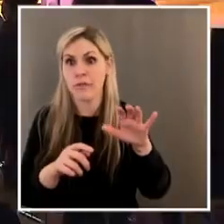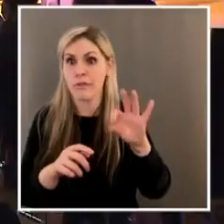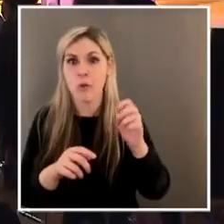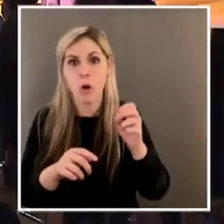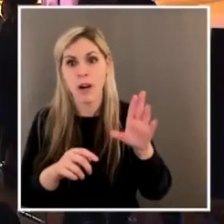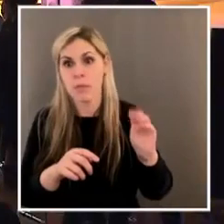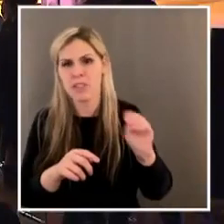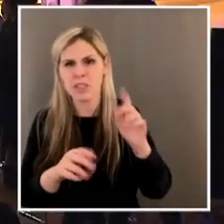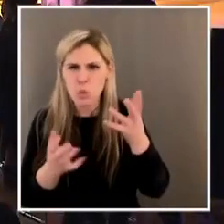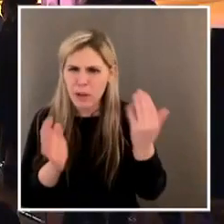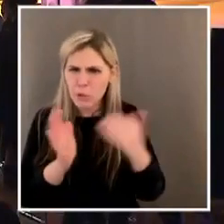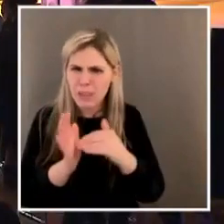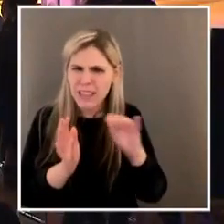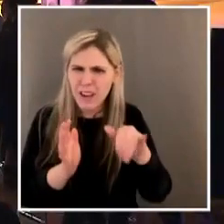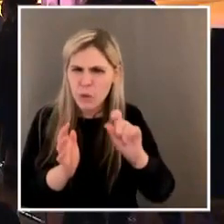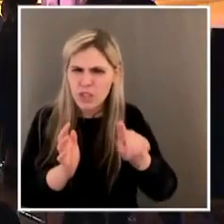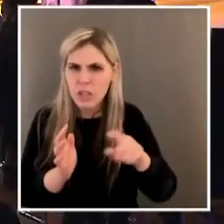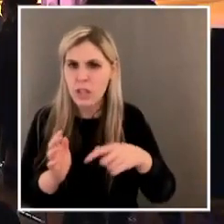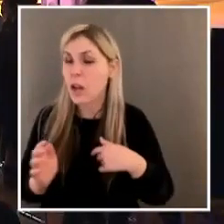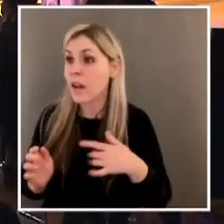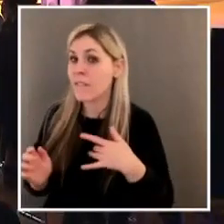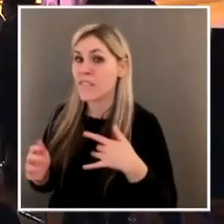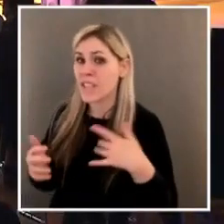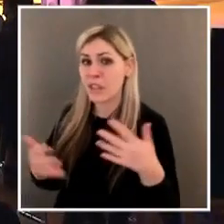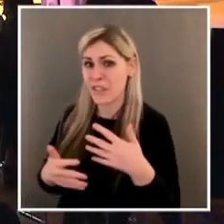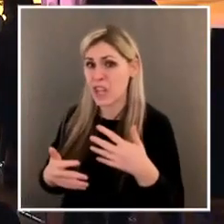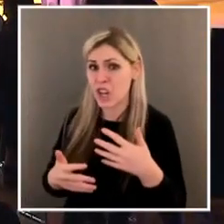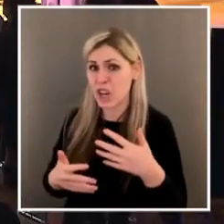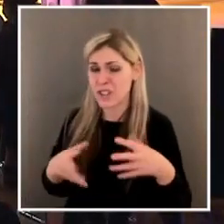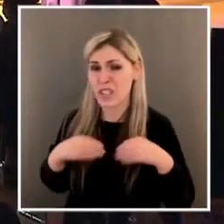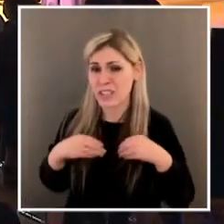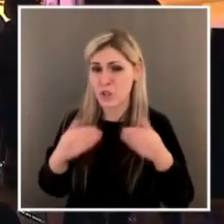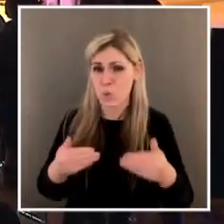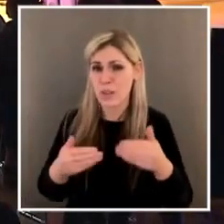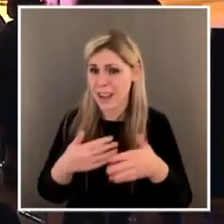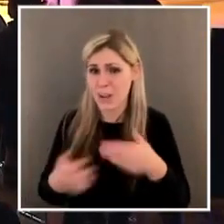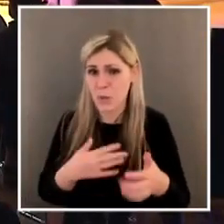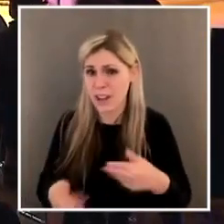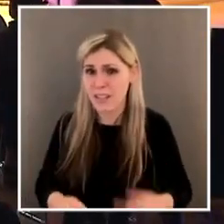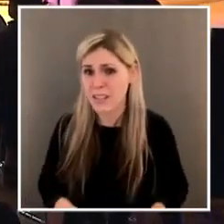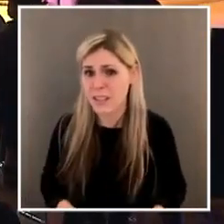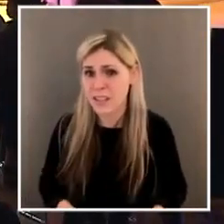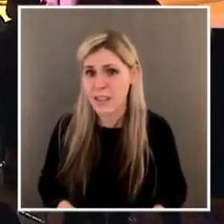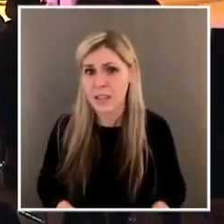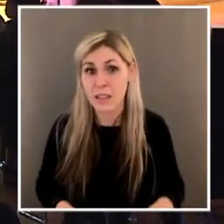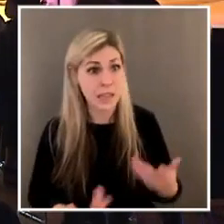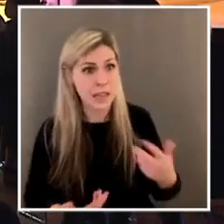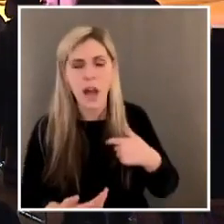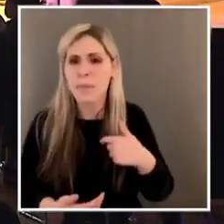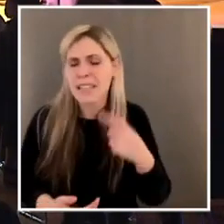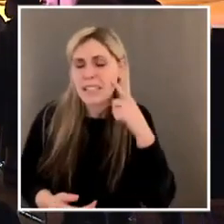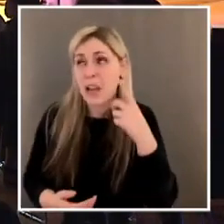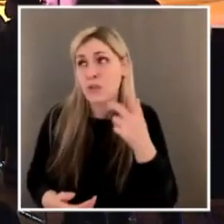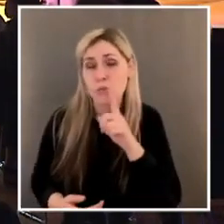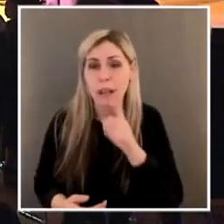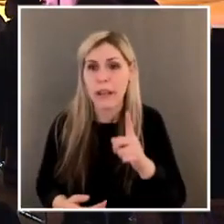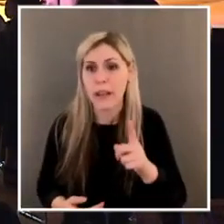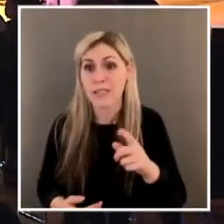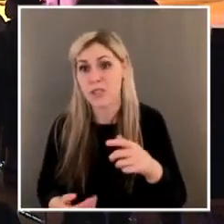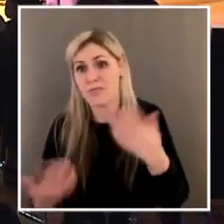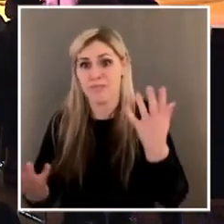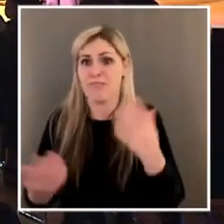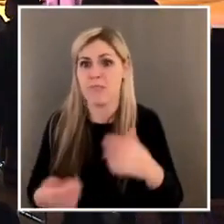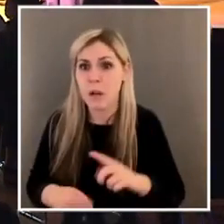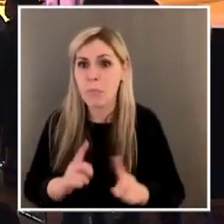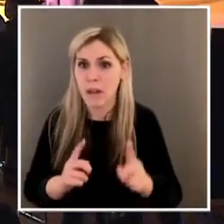Do you want me to repeat that? Feel the fear and do it anyway. Feel the fear and do it anyway. I mean, that sounds flip, but I believe it's true.